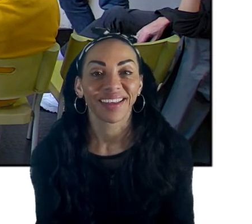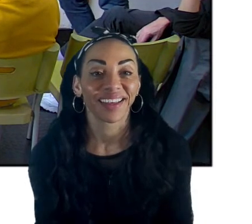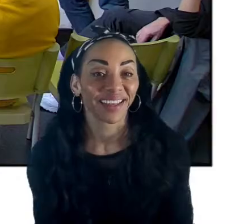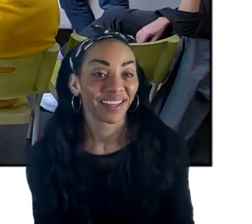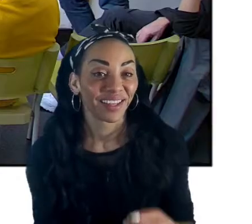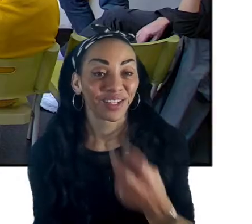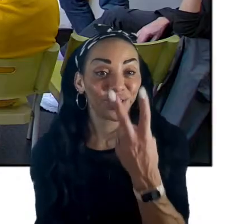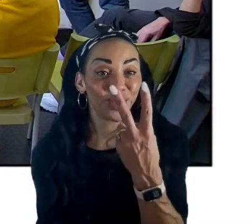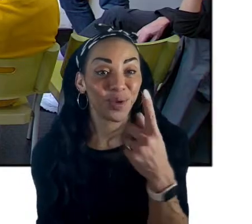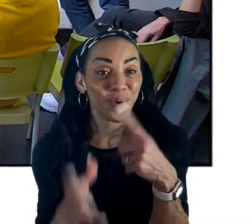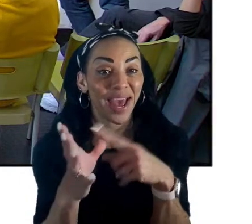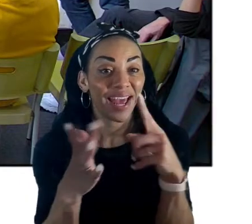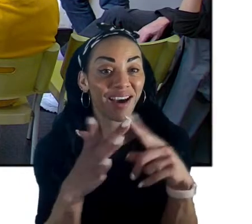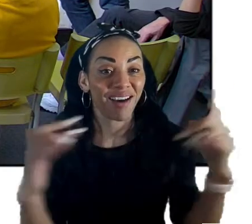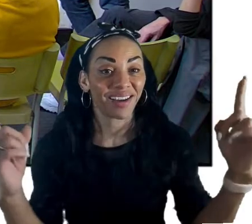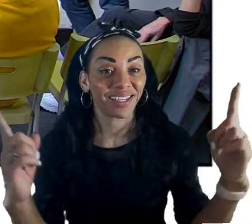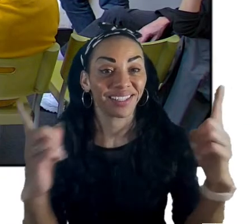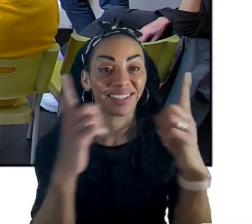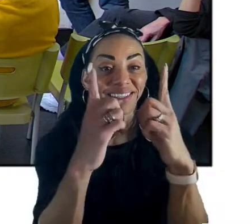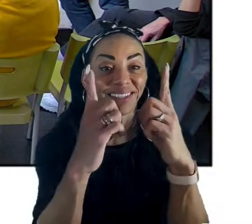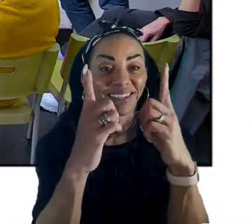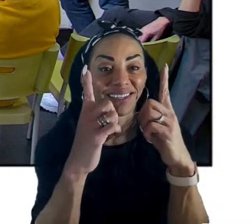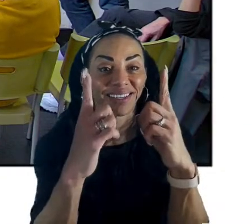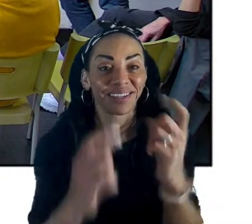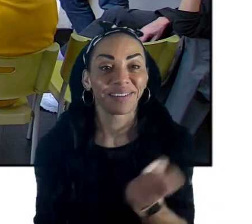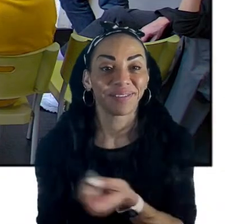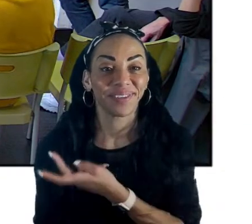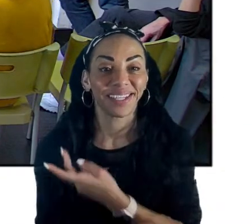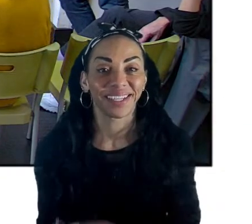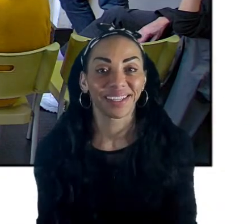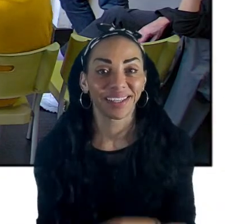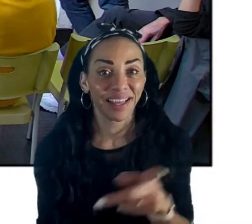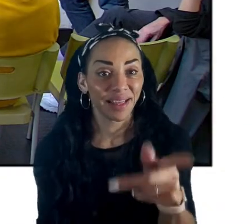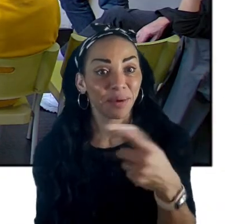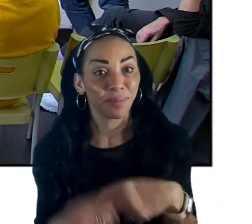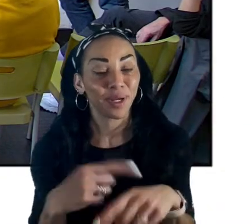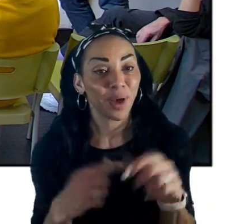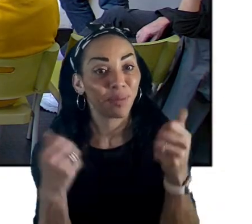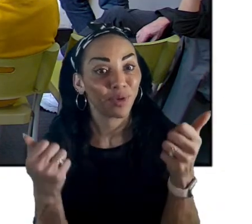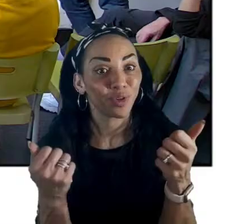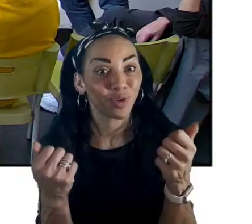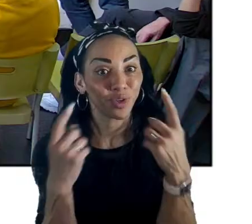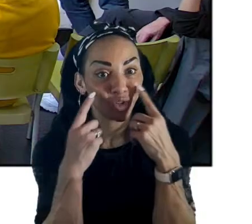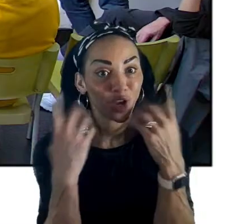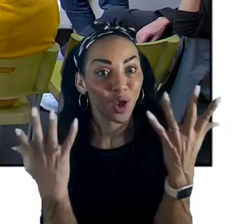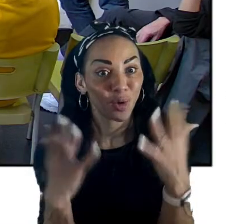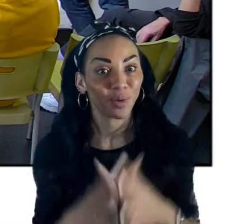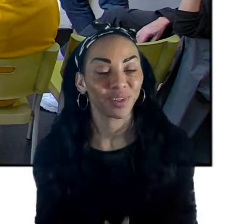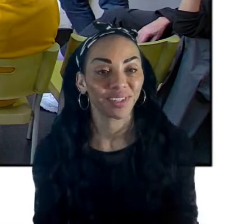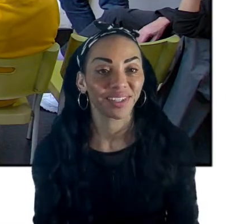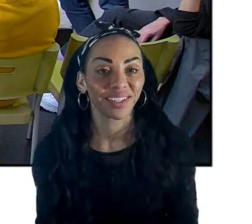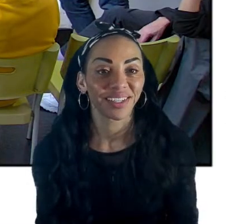together? That definitely would be a good show. Yeah. Could that be something that is